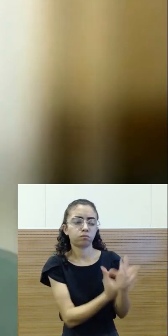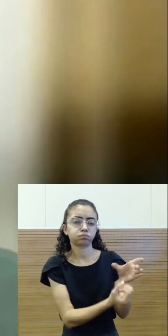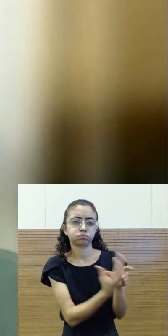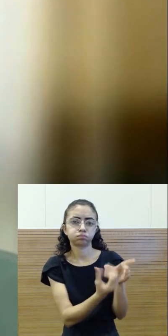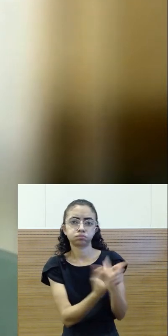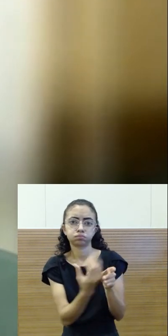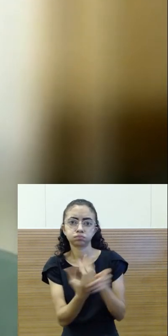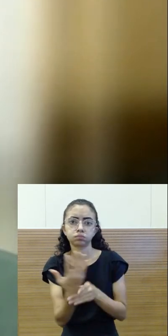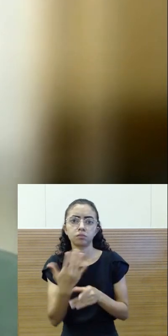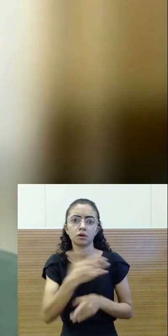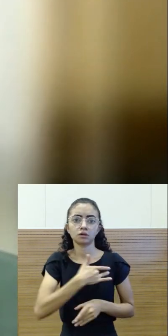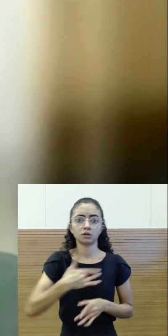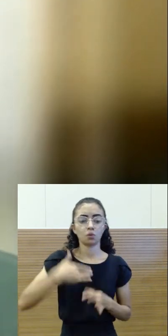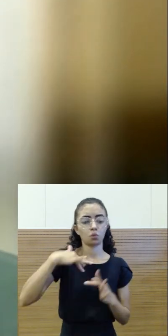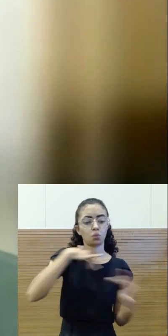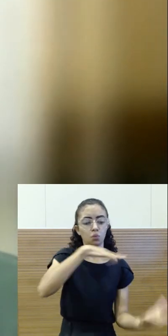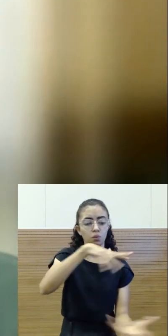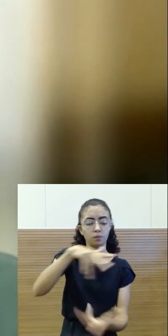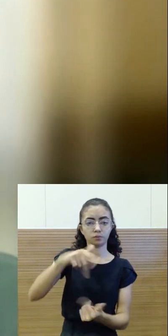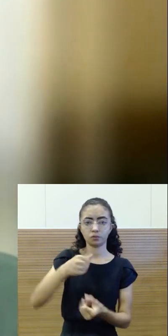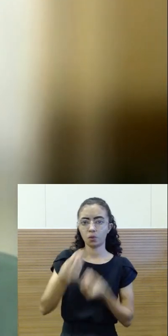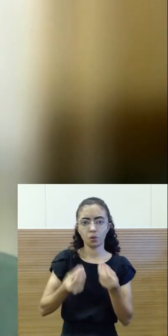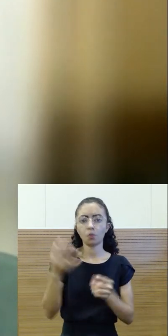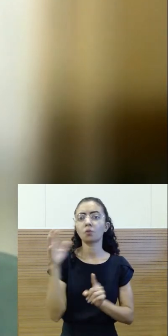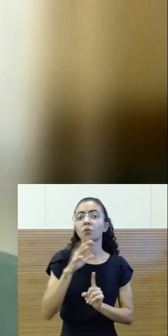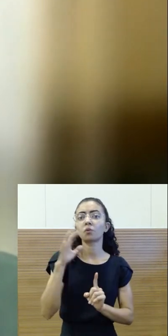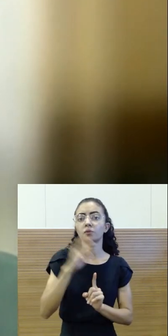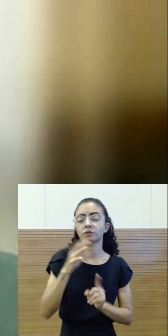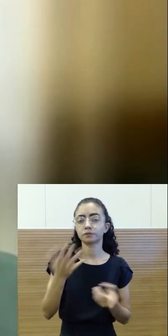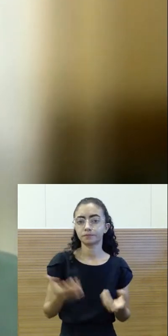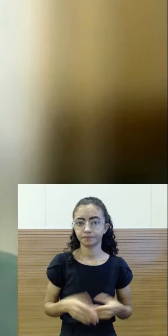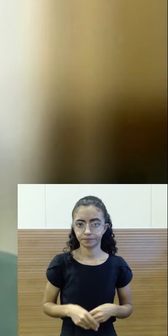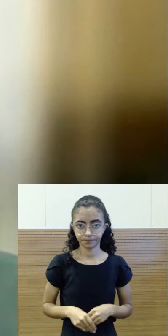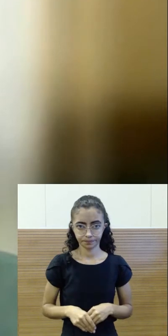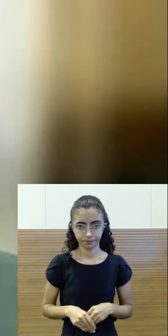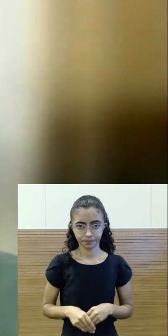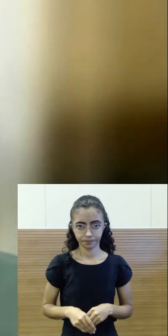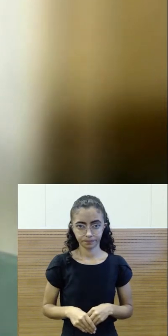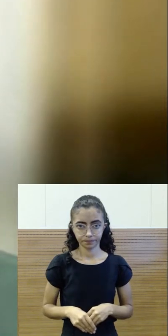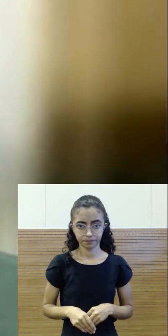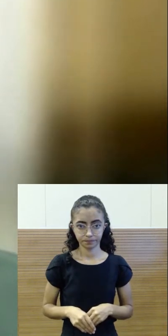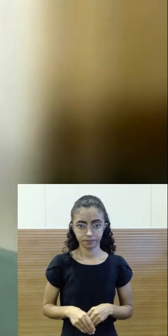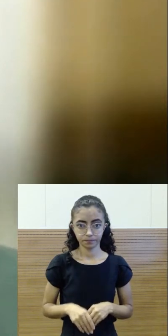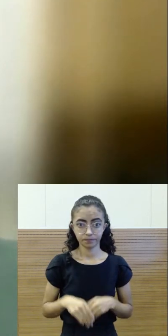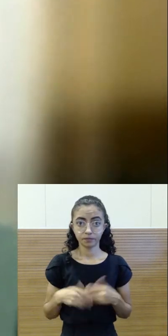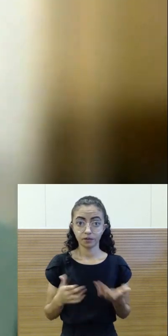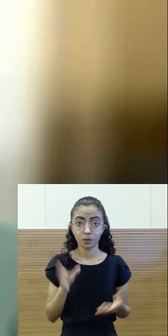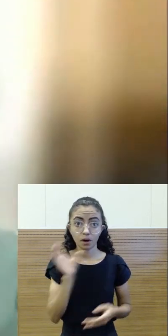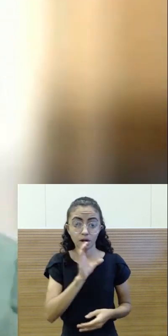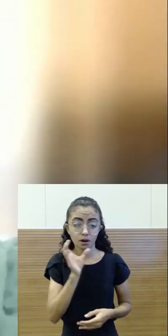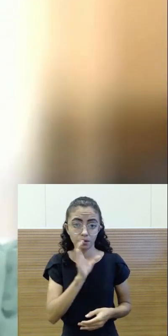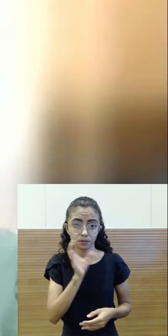pesticides in the global health, we can have a quick round, certainly.